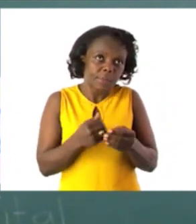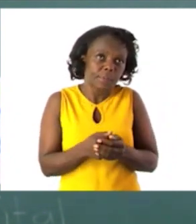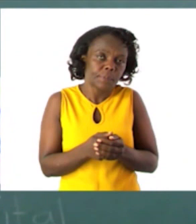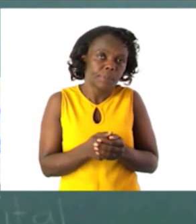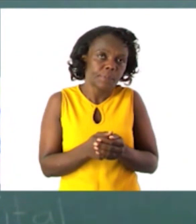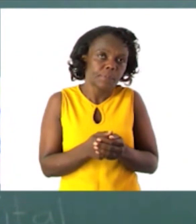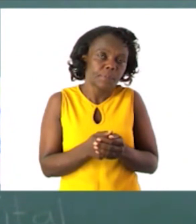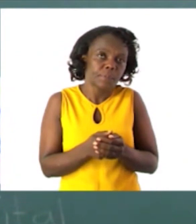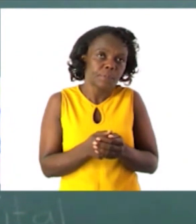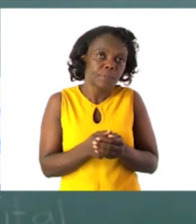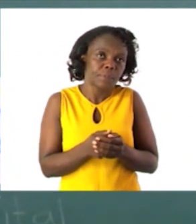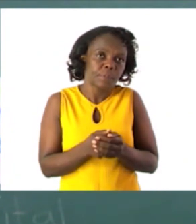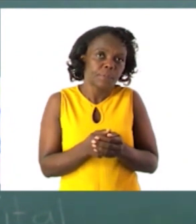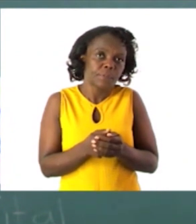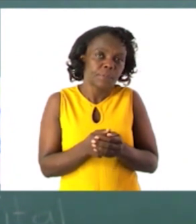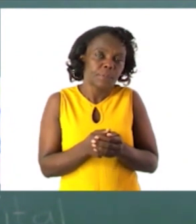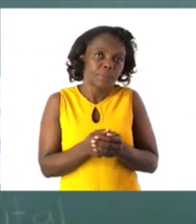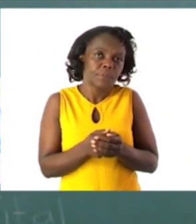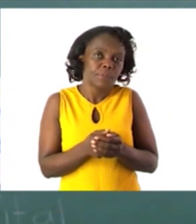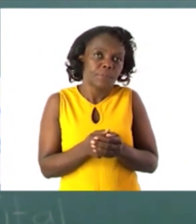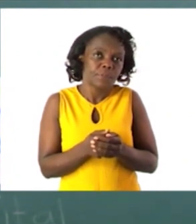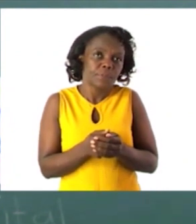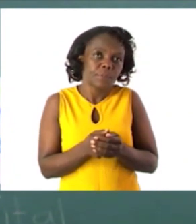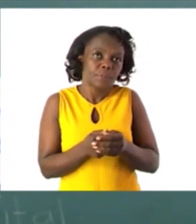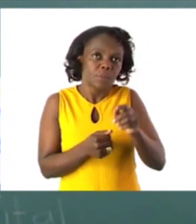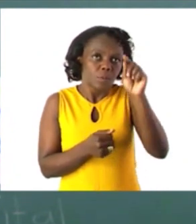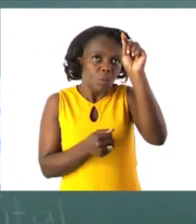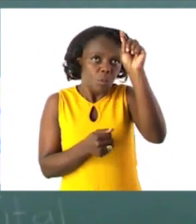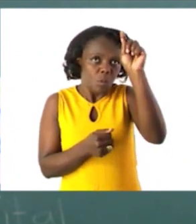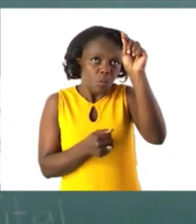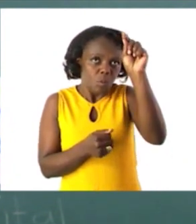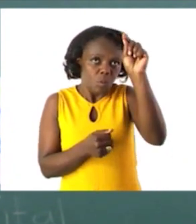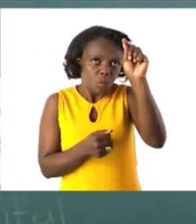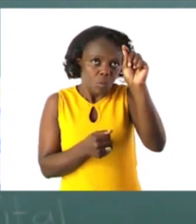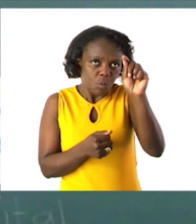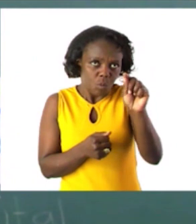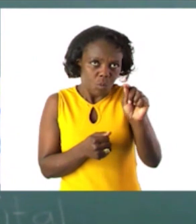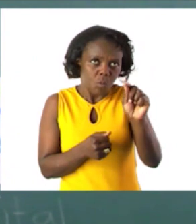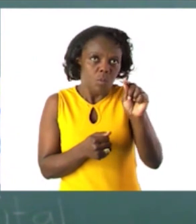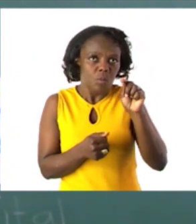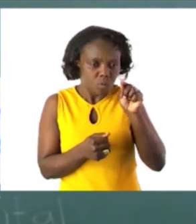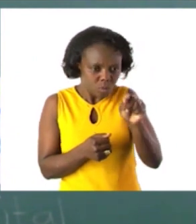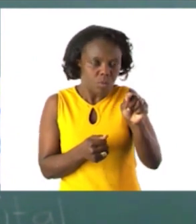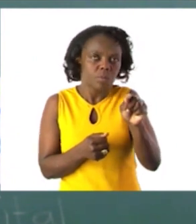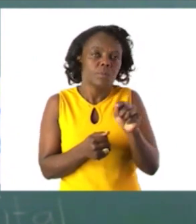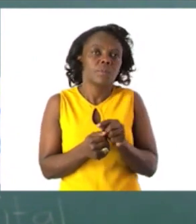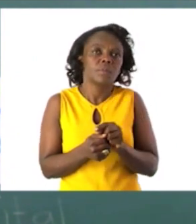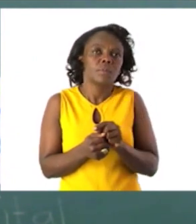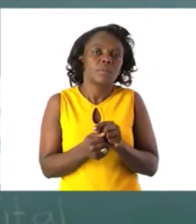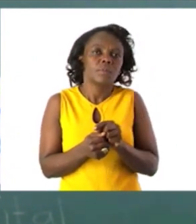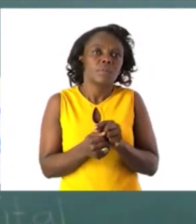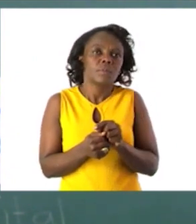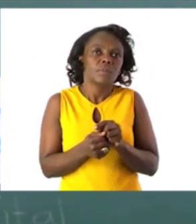Besides the full stop and the capital letter, I'm going to add this one. Look at me. A line and a dot under.